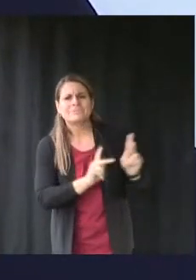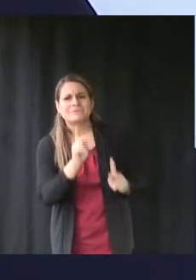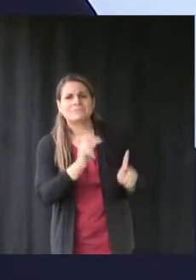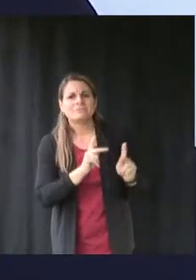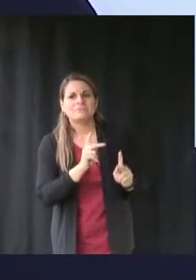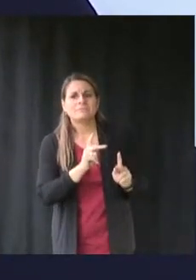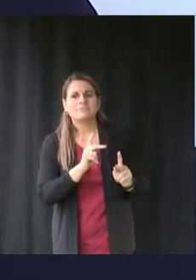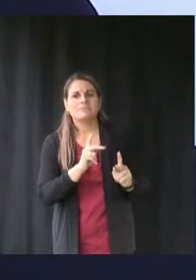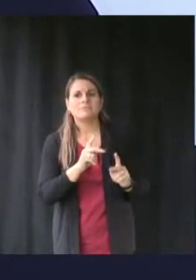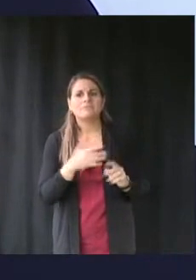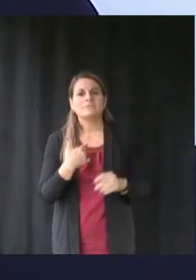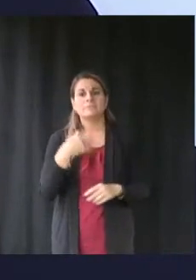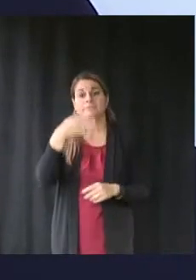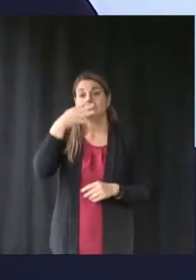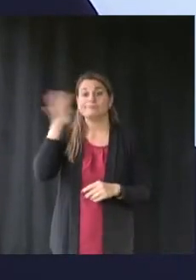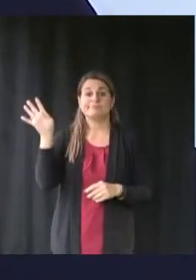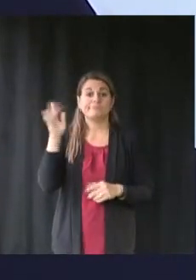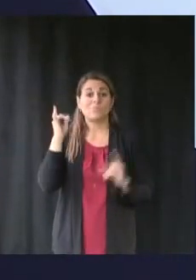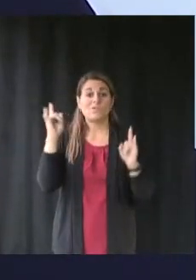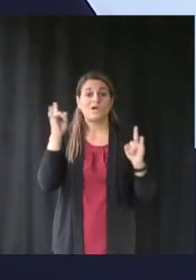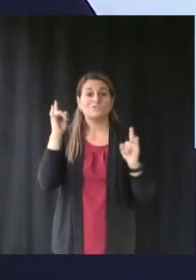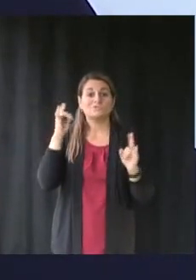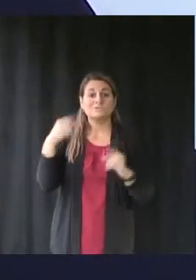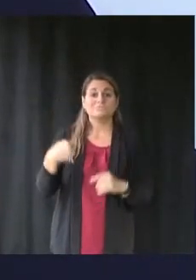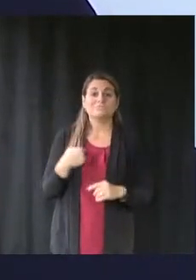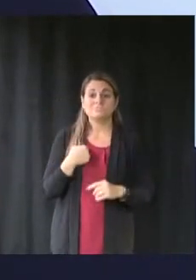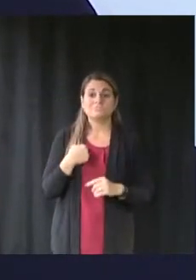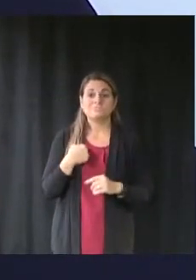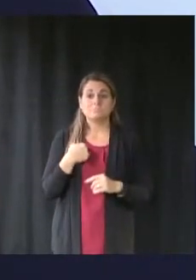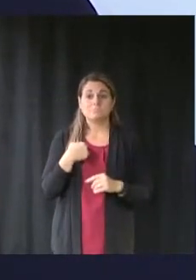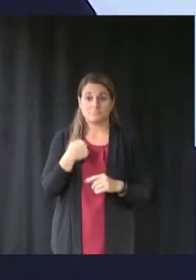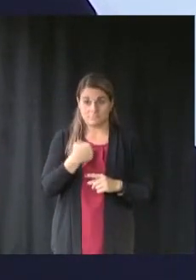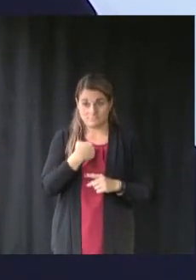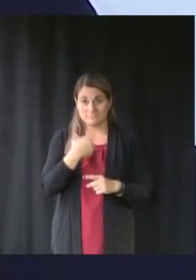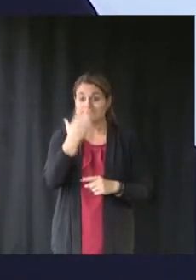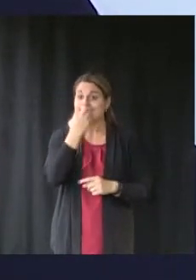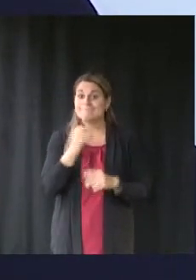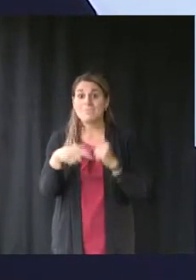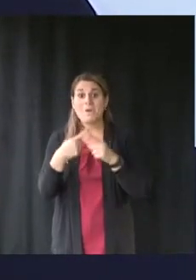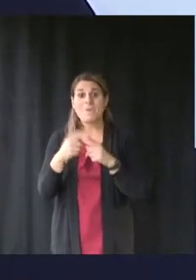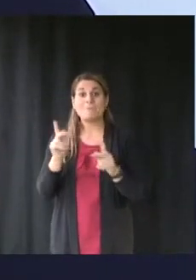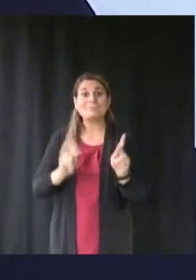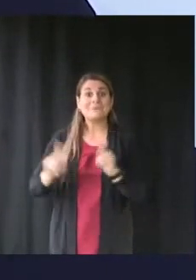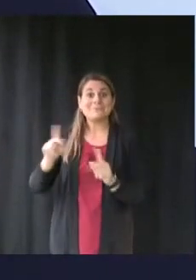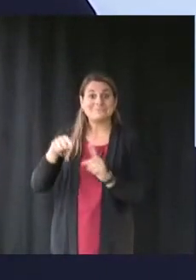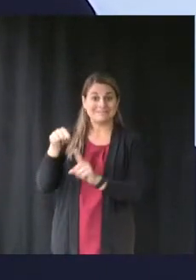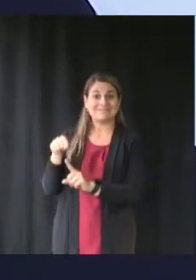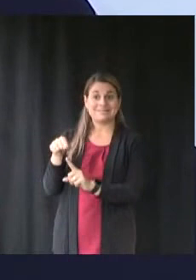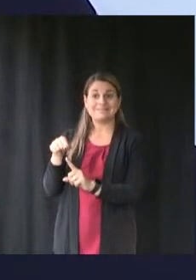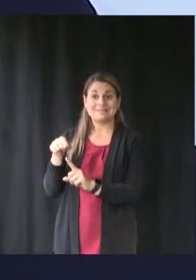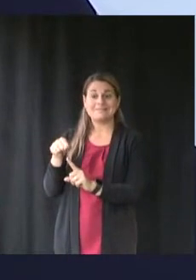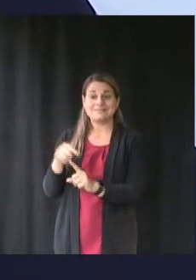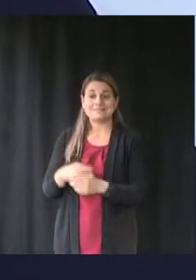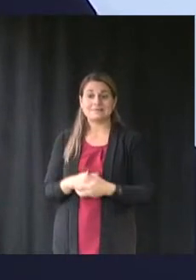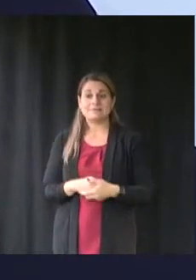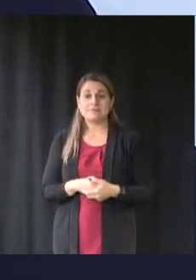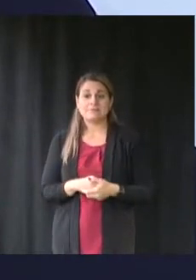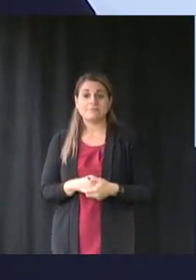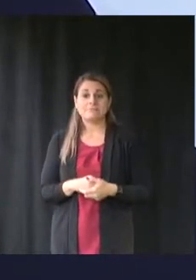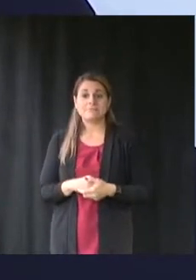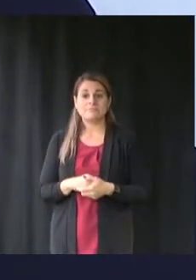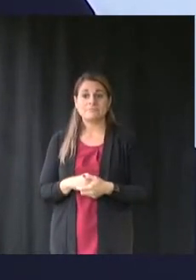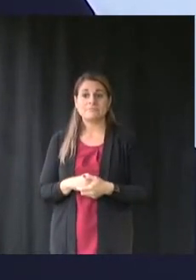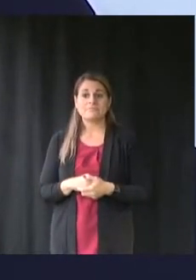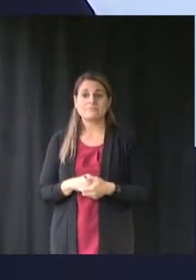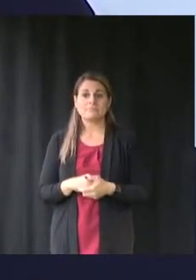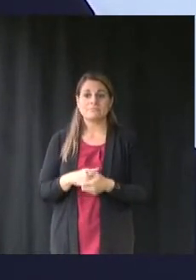waiter. People who tell me they care about how, in fact, people are entitled to be treated with dignity